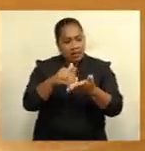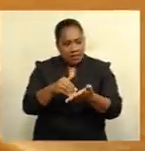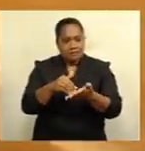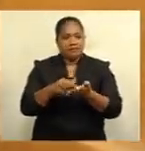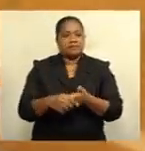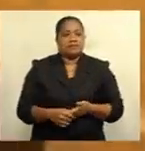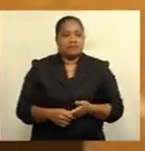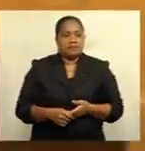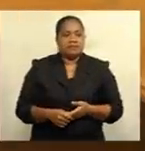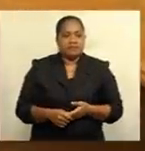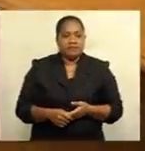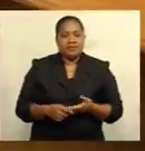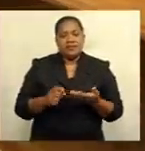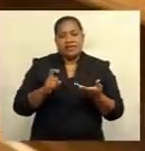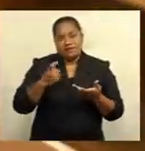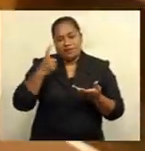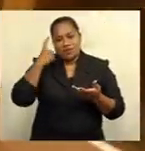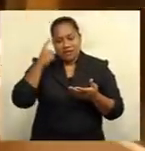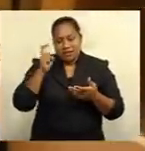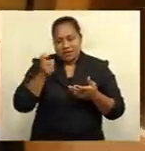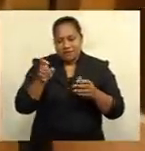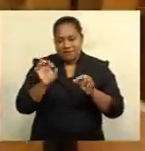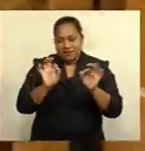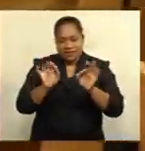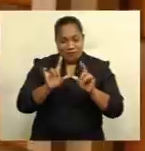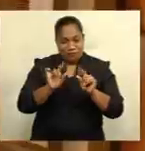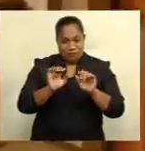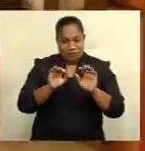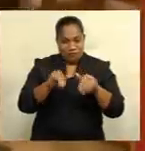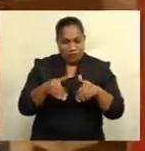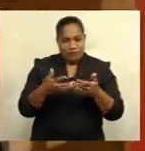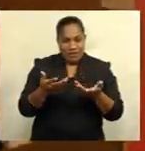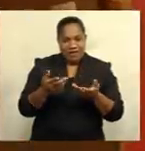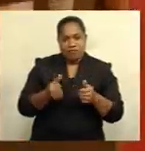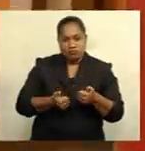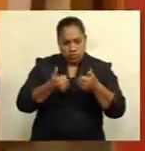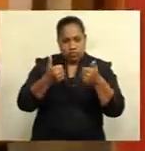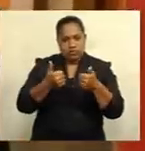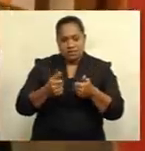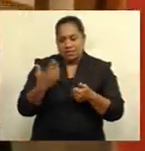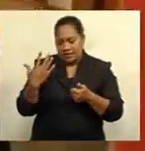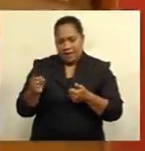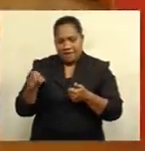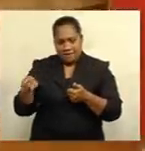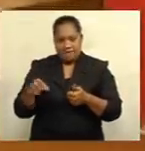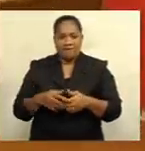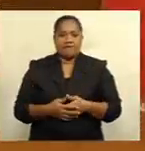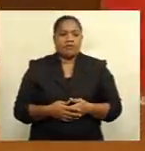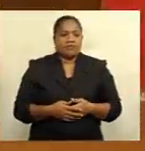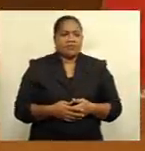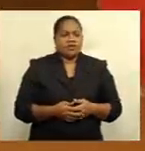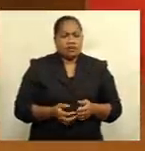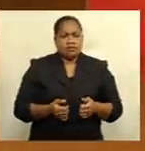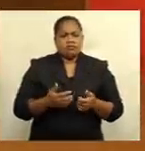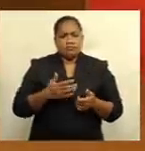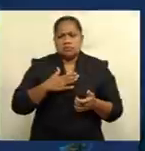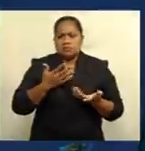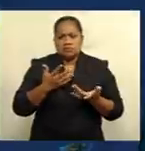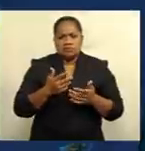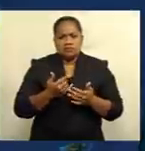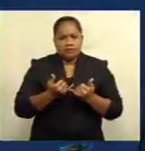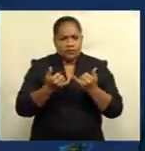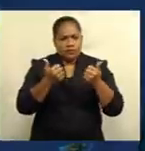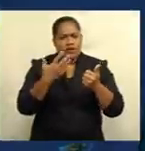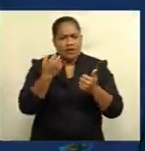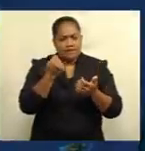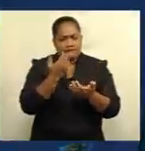to doing nothing at all during this period. Obviously, we can have online, online classes are going on